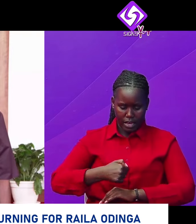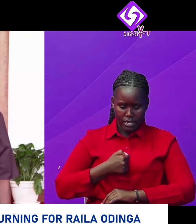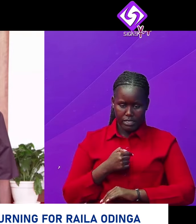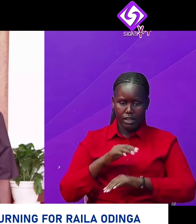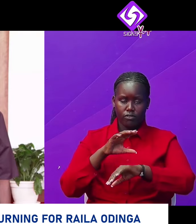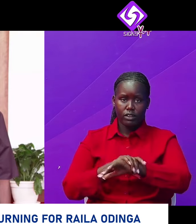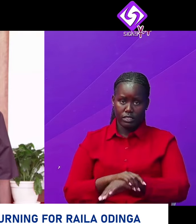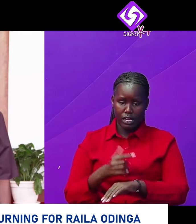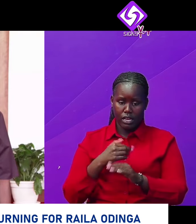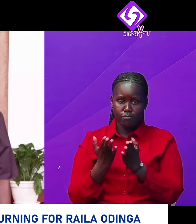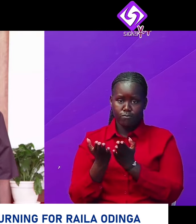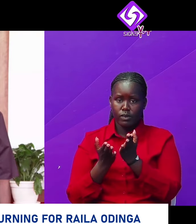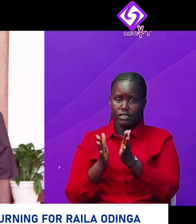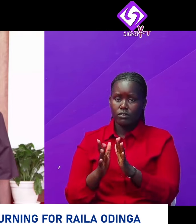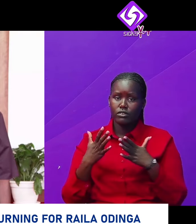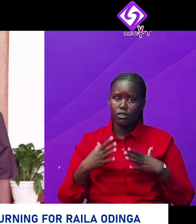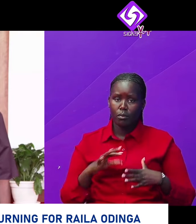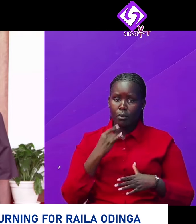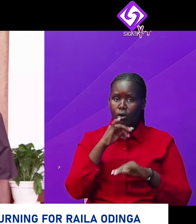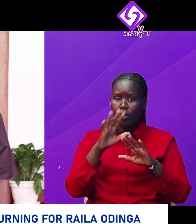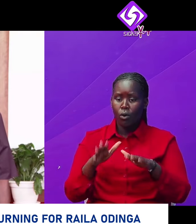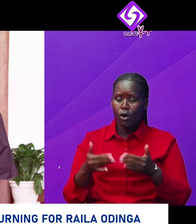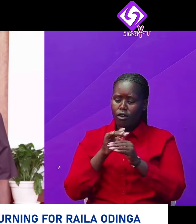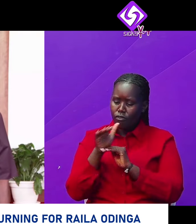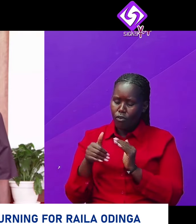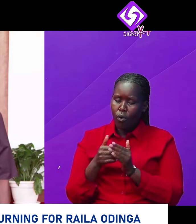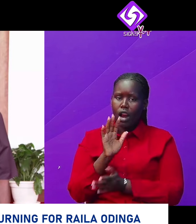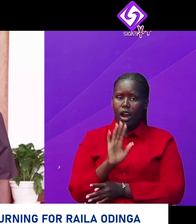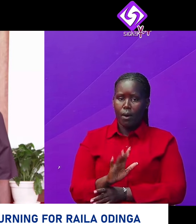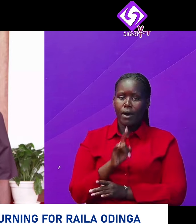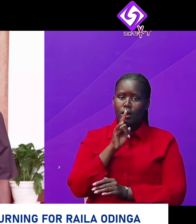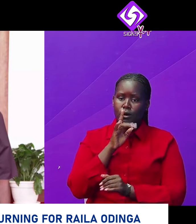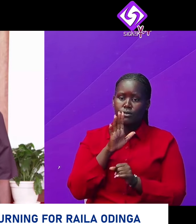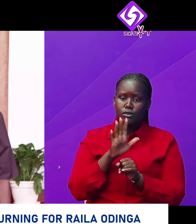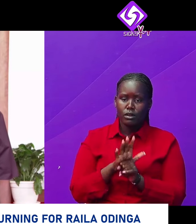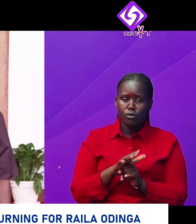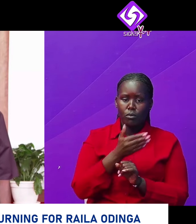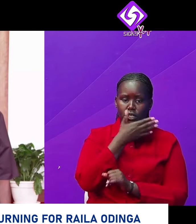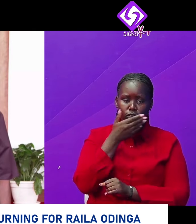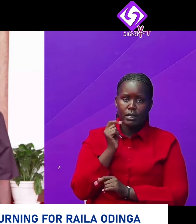servant of the people who gave his all to the promise of a better Kenya.